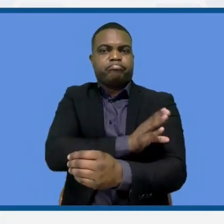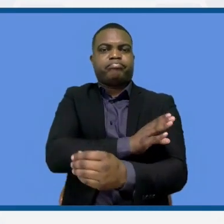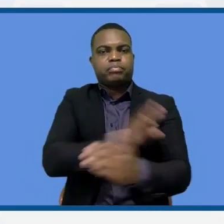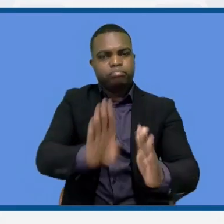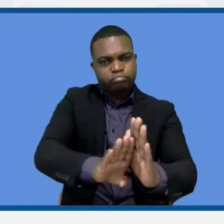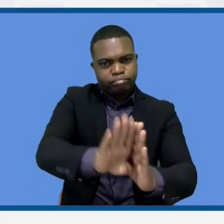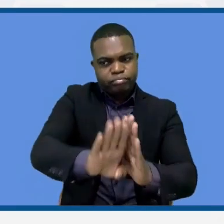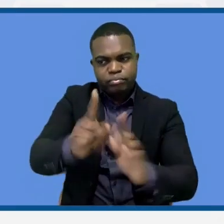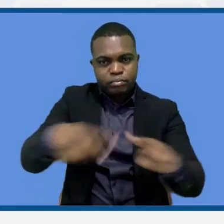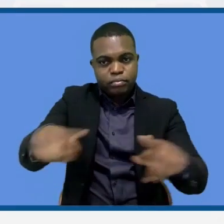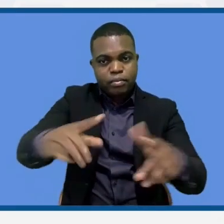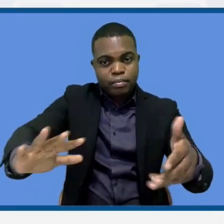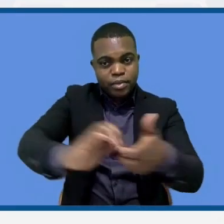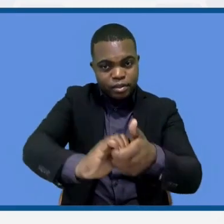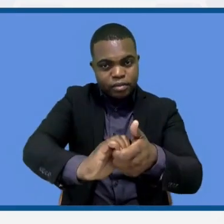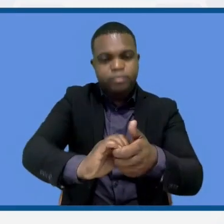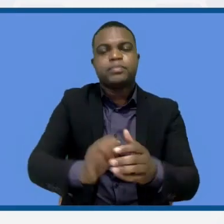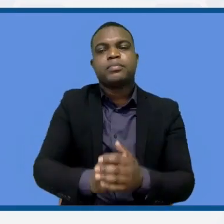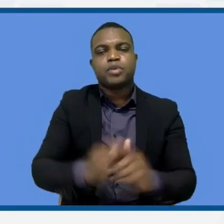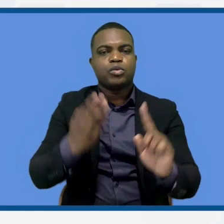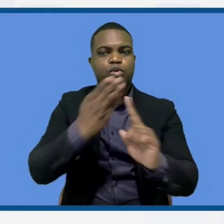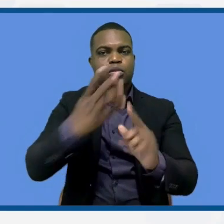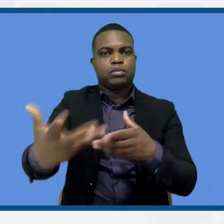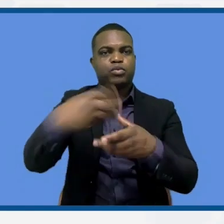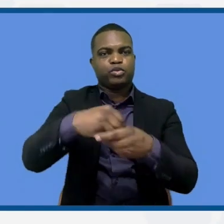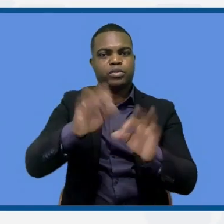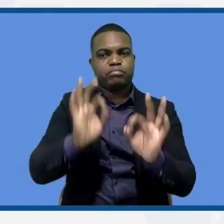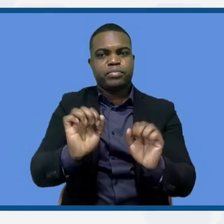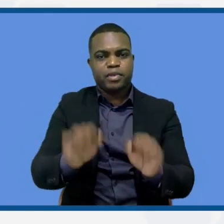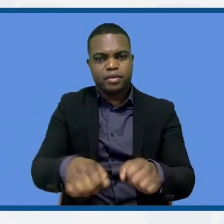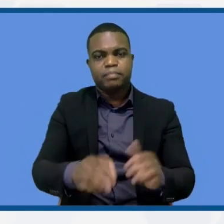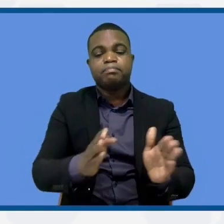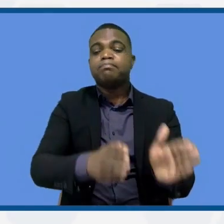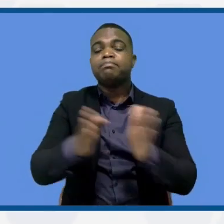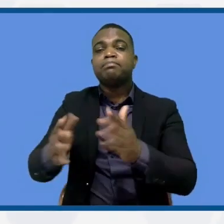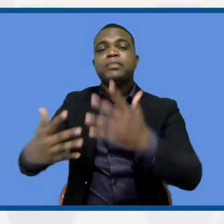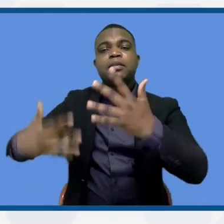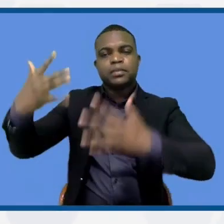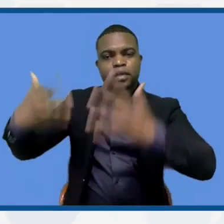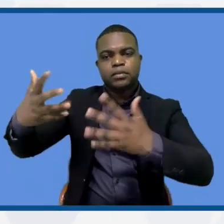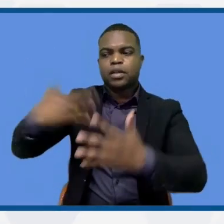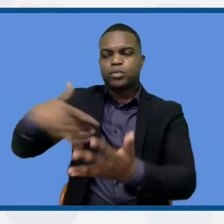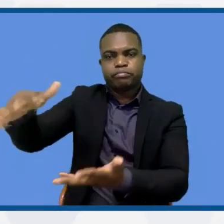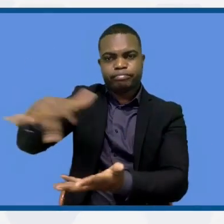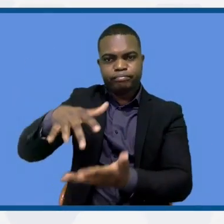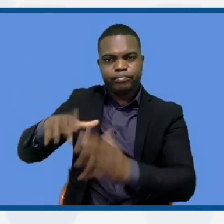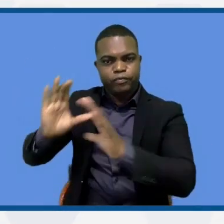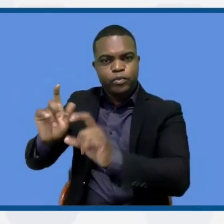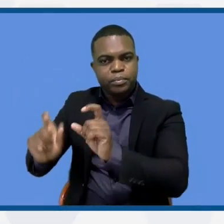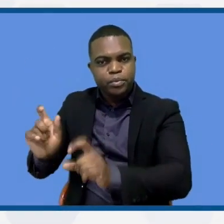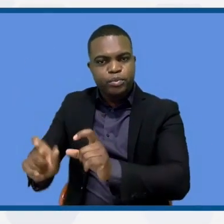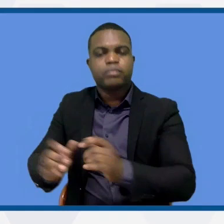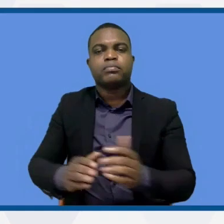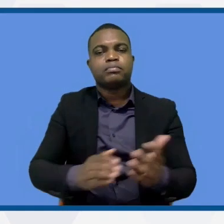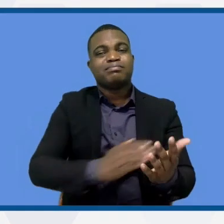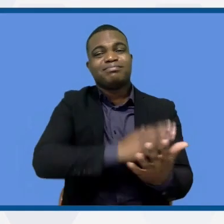frameworks, planning and design to all, innovation in institutional